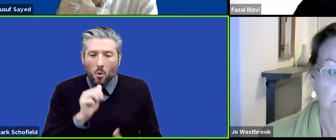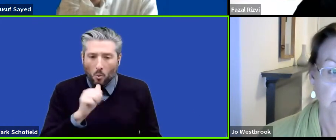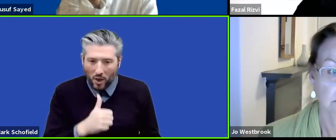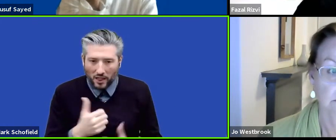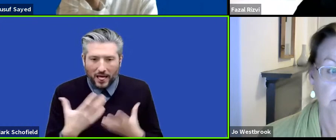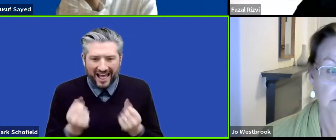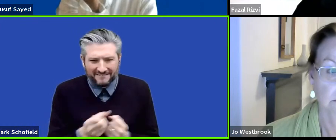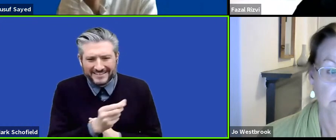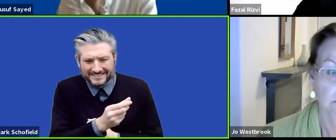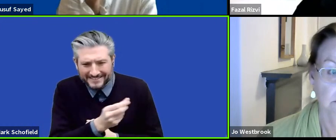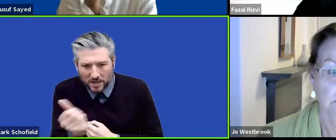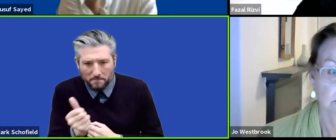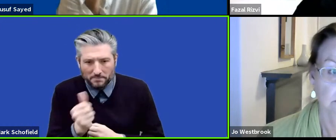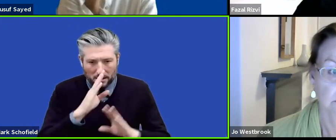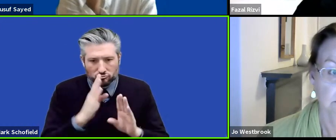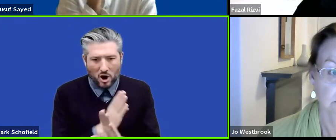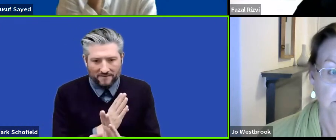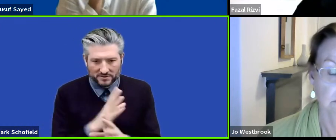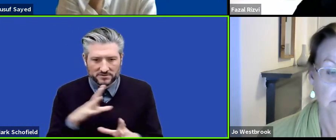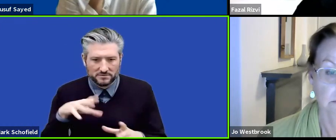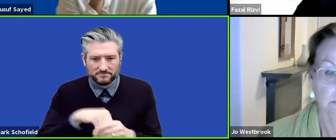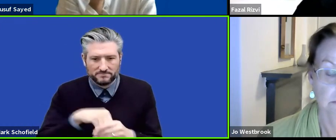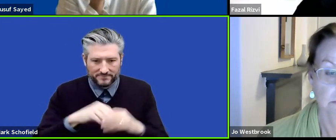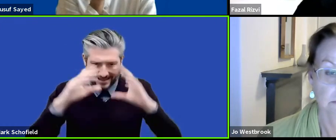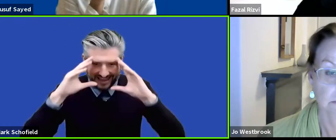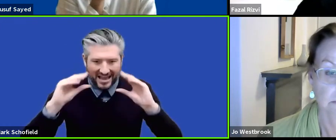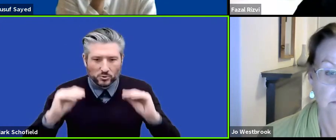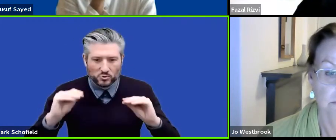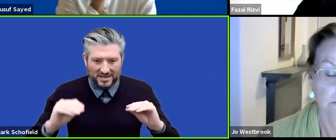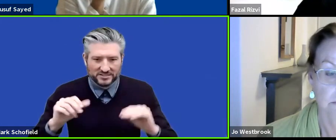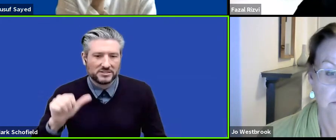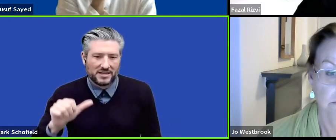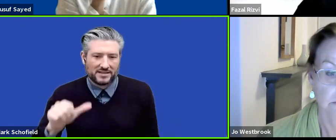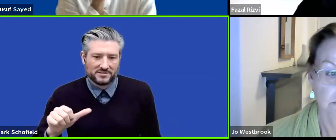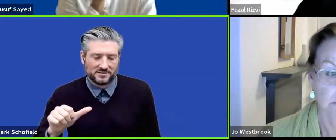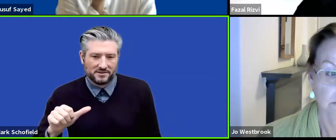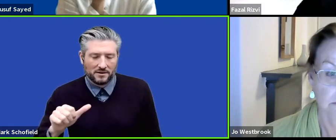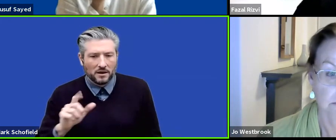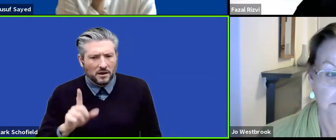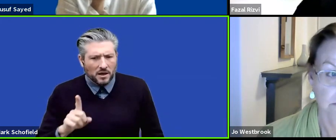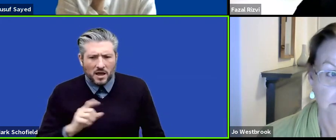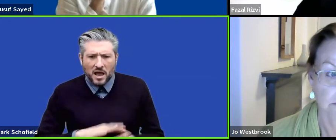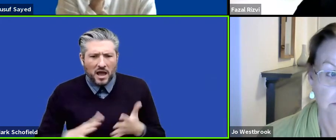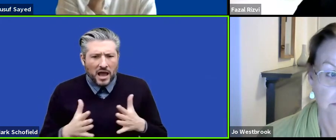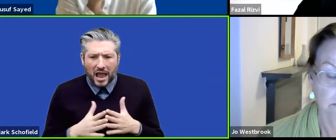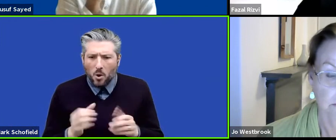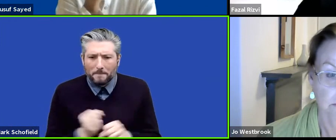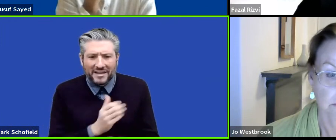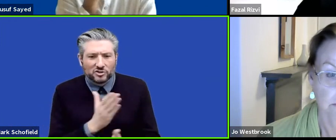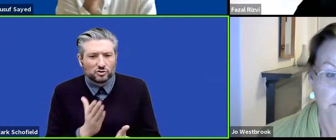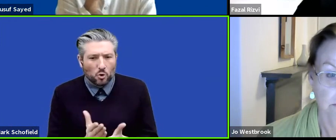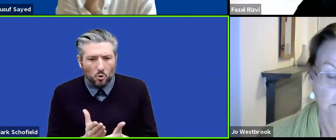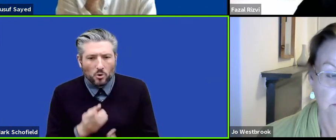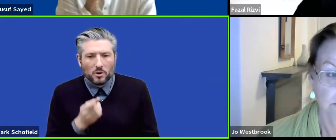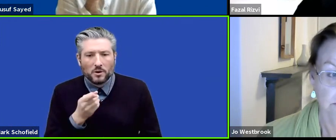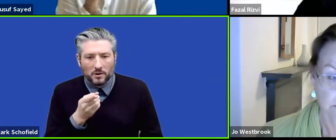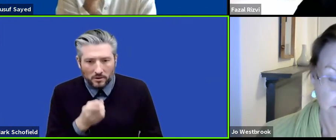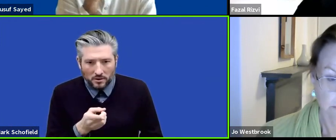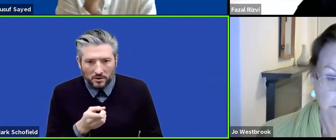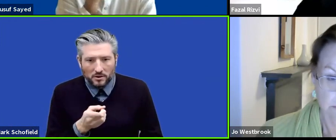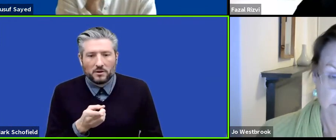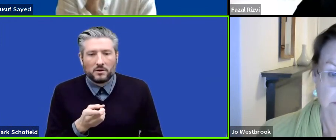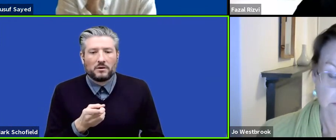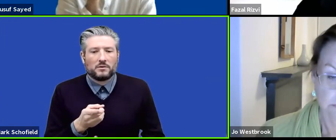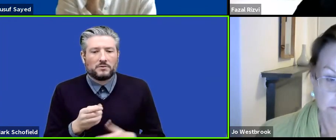question really is, how do we make sure that this privatization is driven by greater